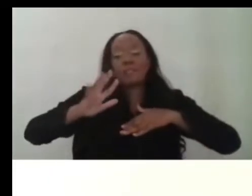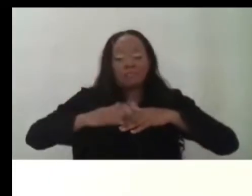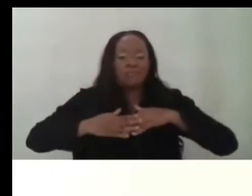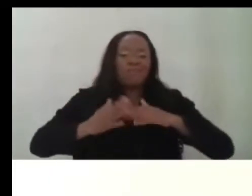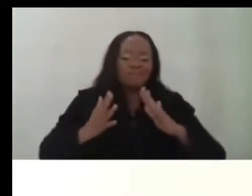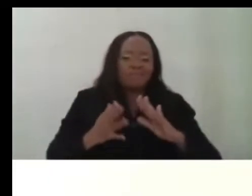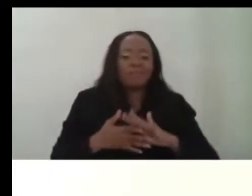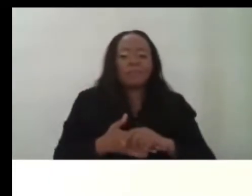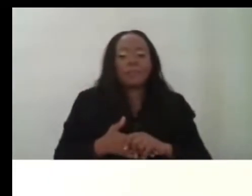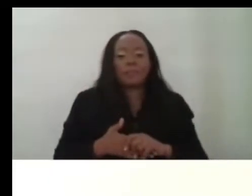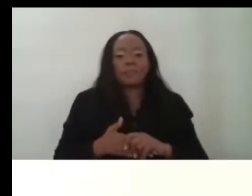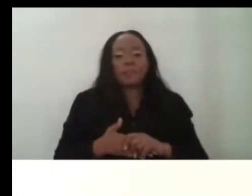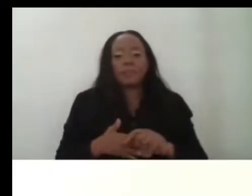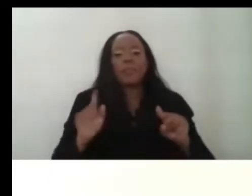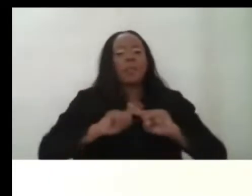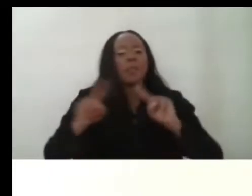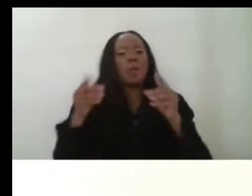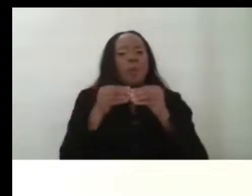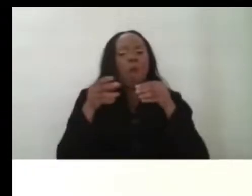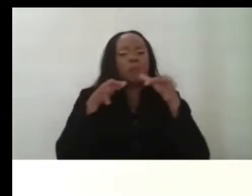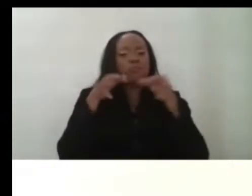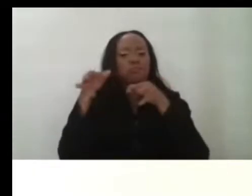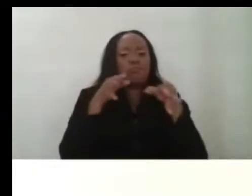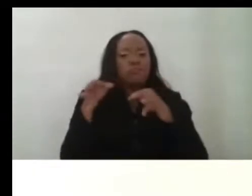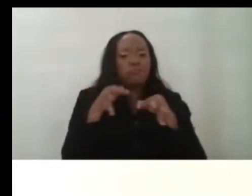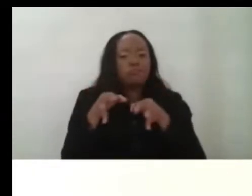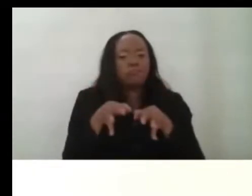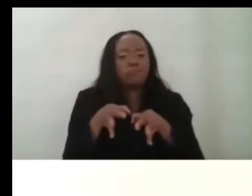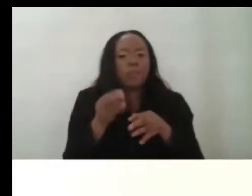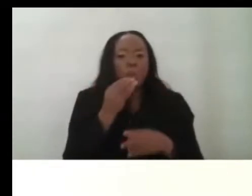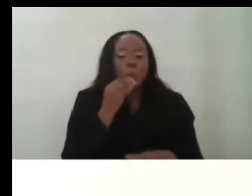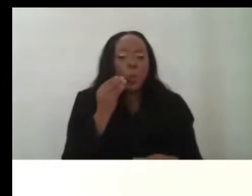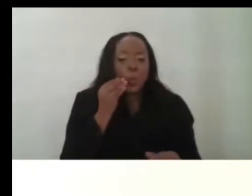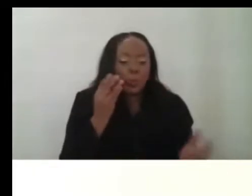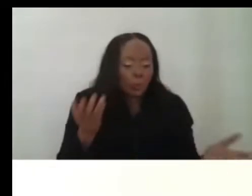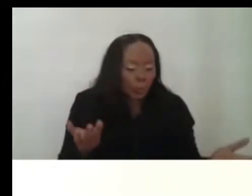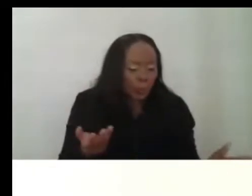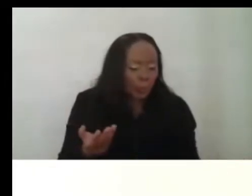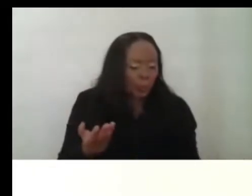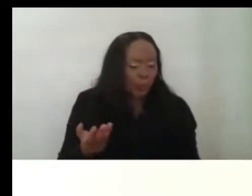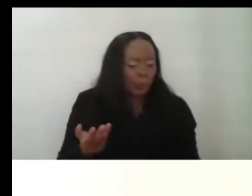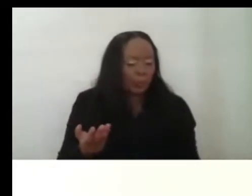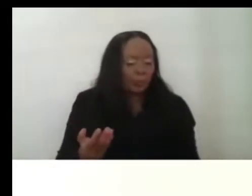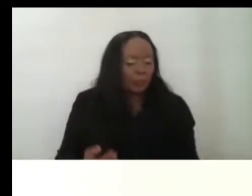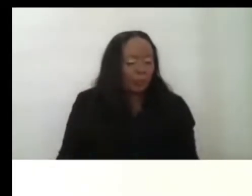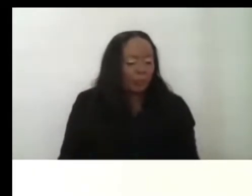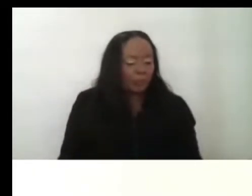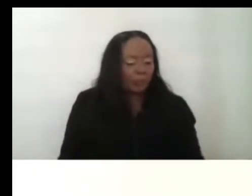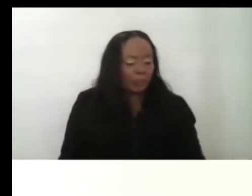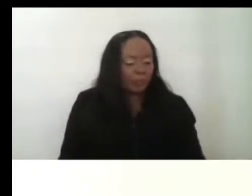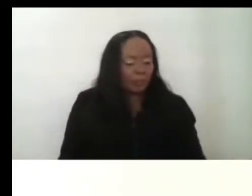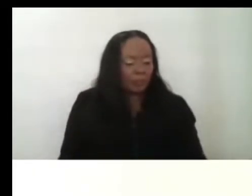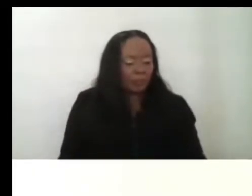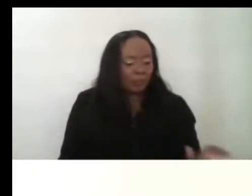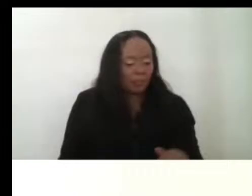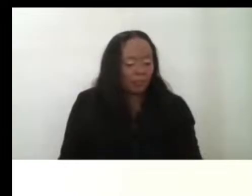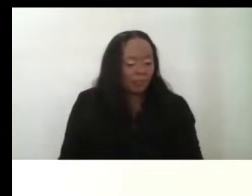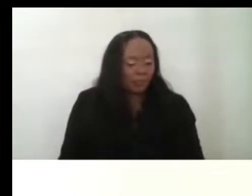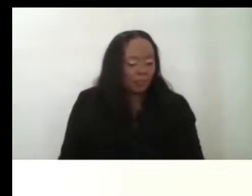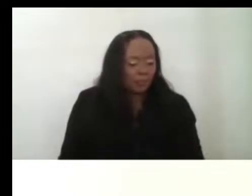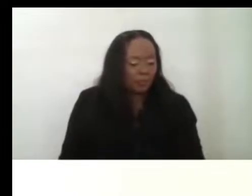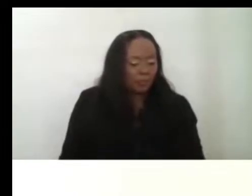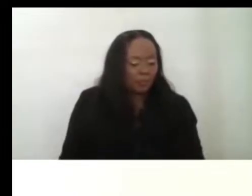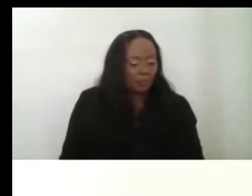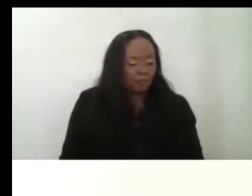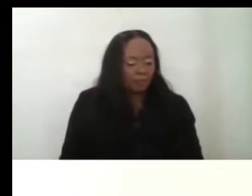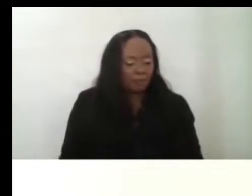But let's drill again further down into home. And home, I meaning in the Atlantic east